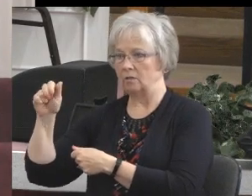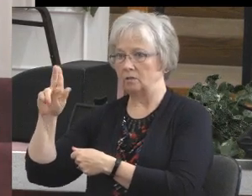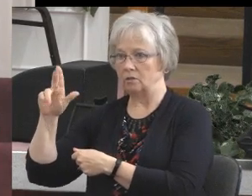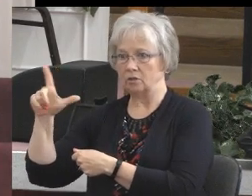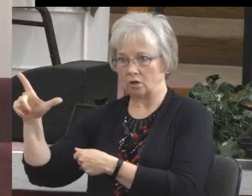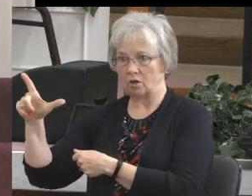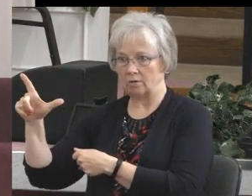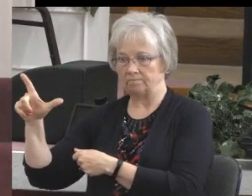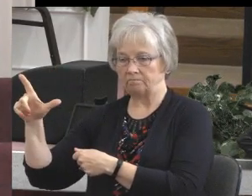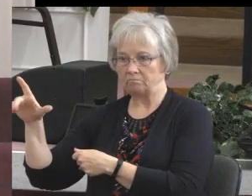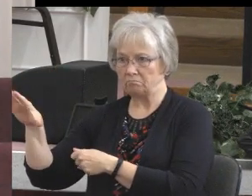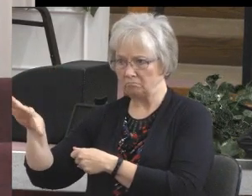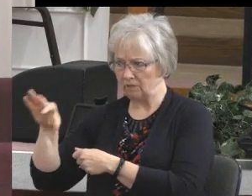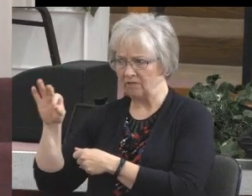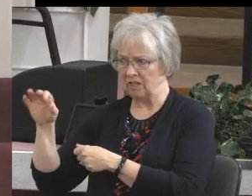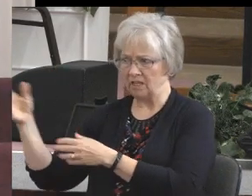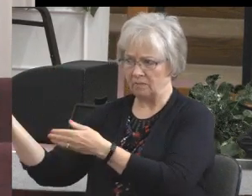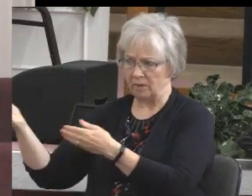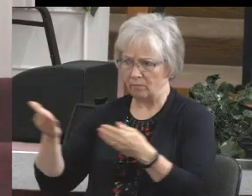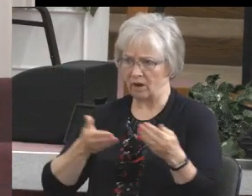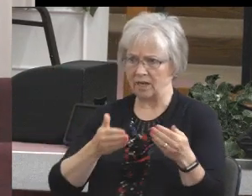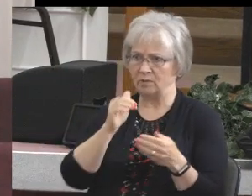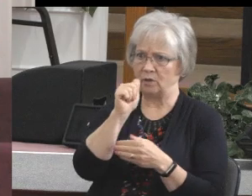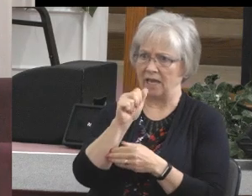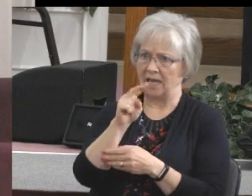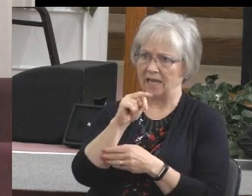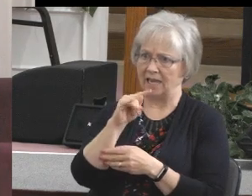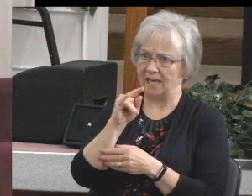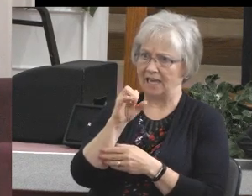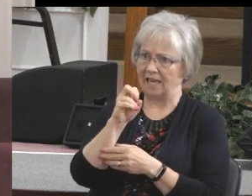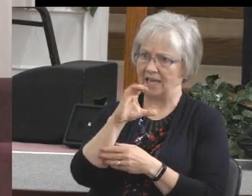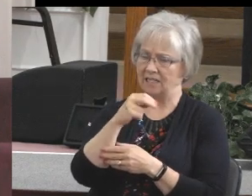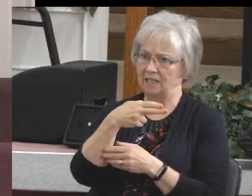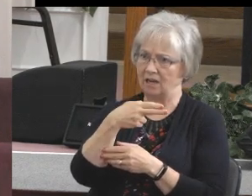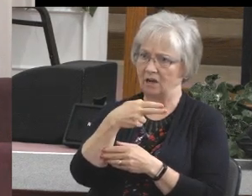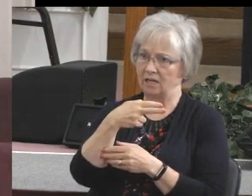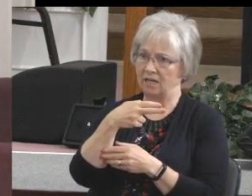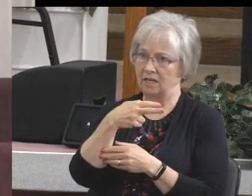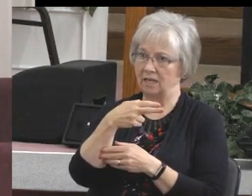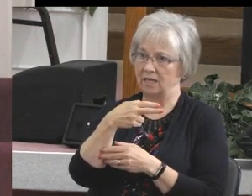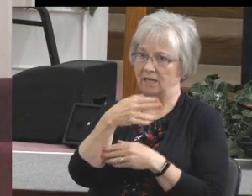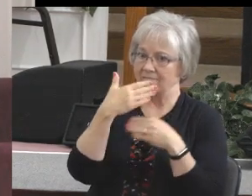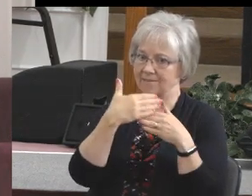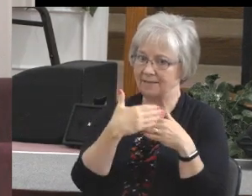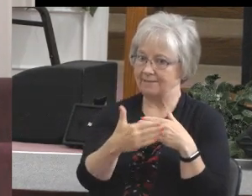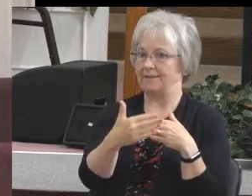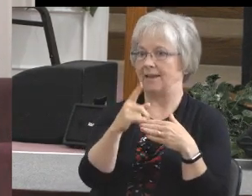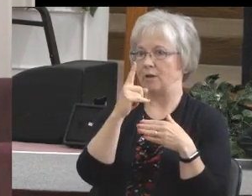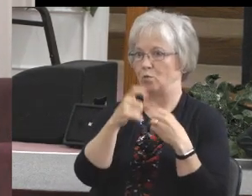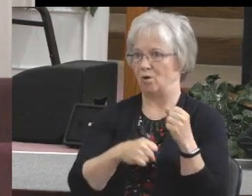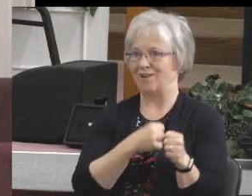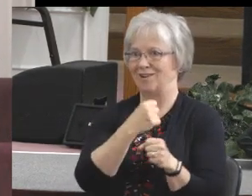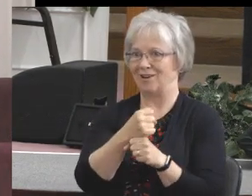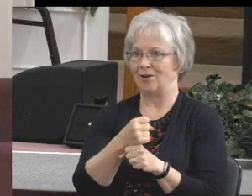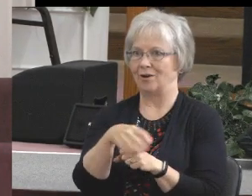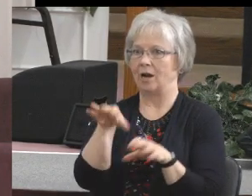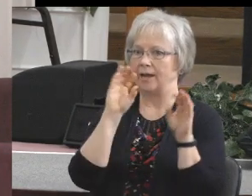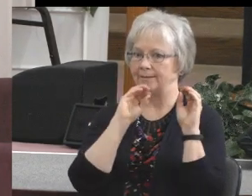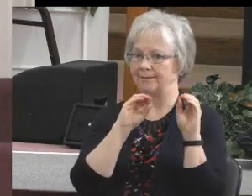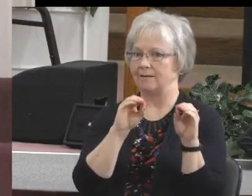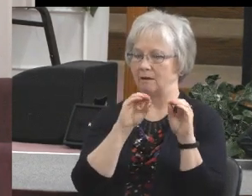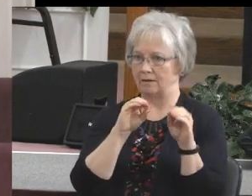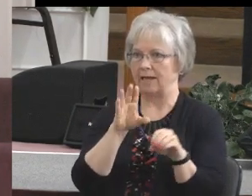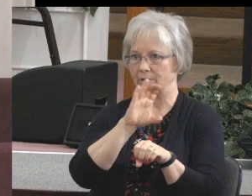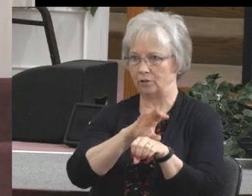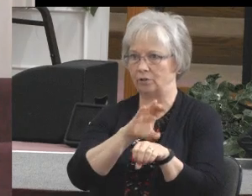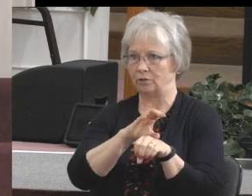Antioch. And for an entire year they met with the church and taught considerable numbers. And